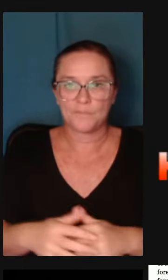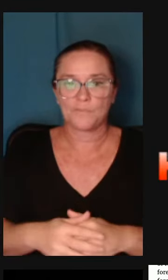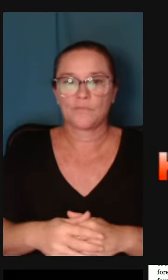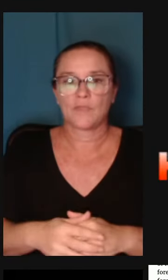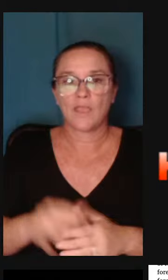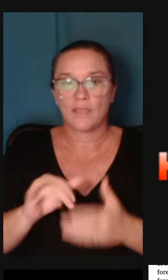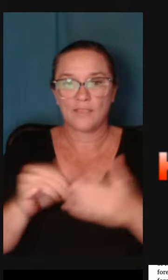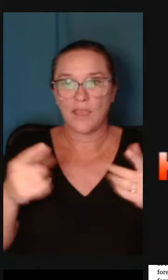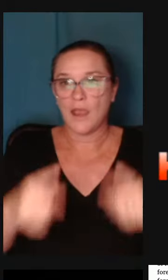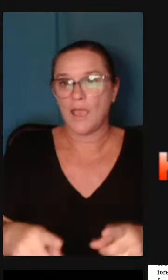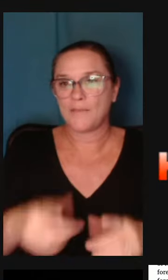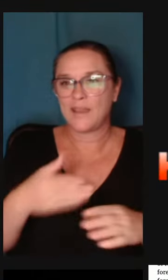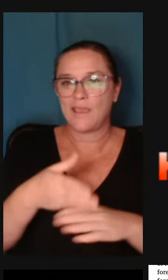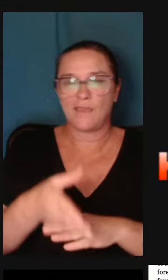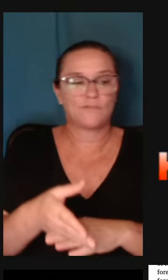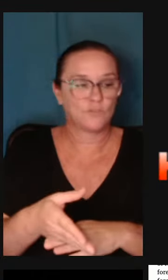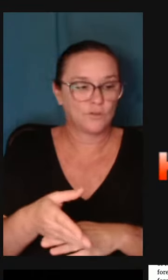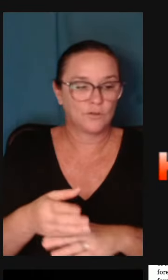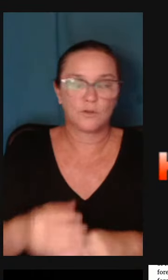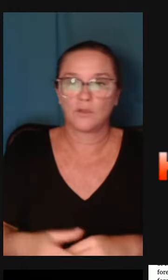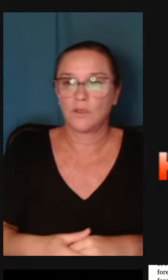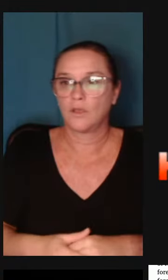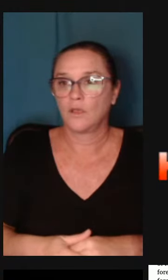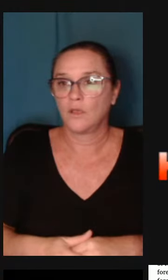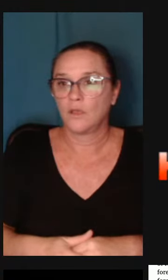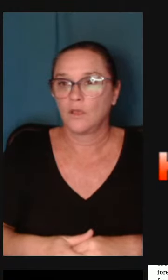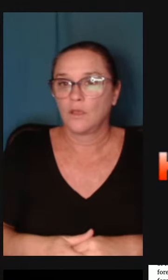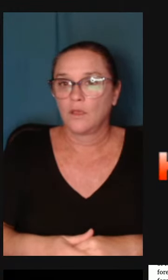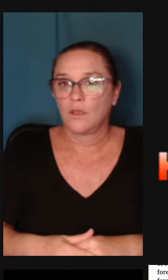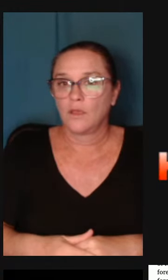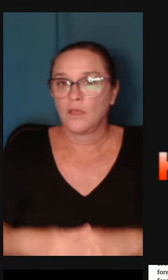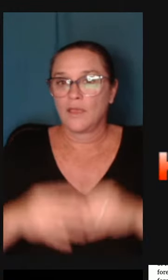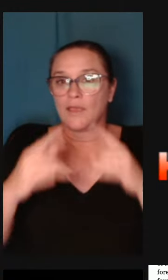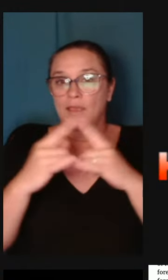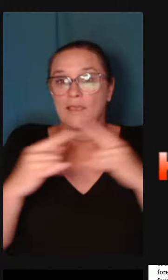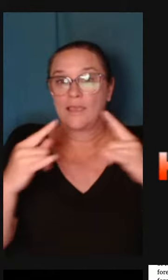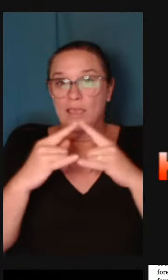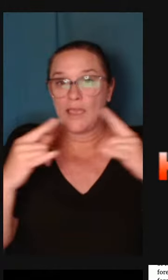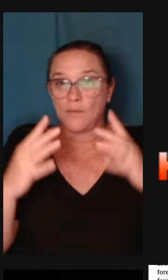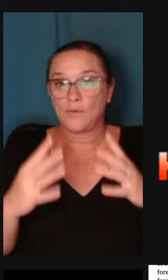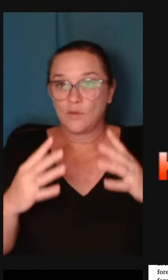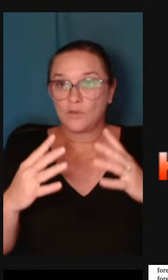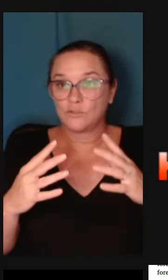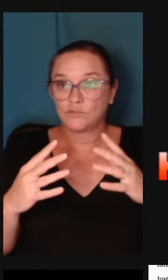afterwards. Campers were awakened by the shaking and rock falls from the pali above.